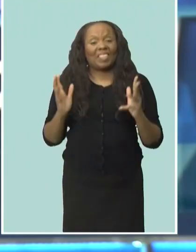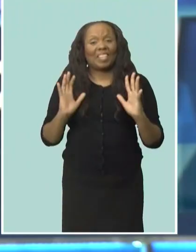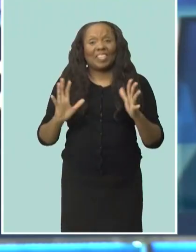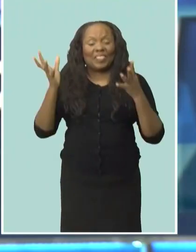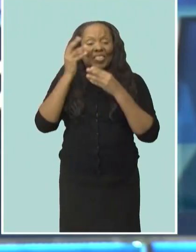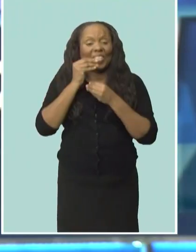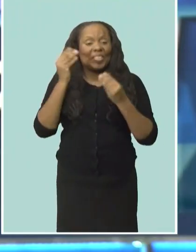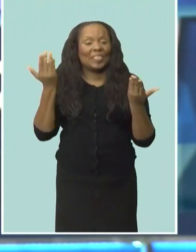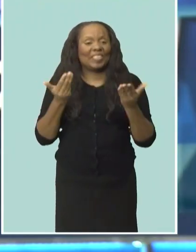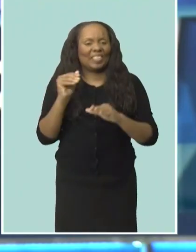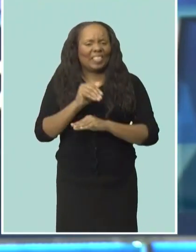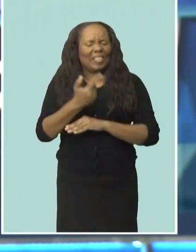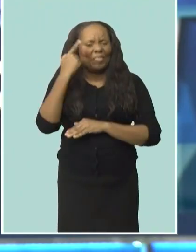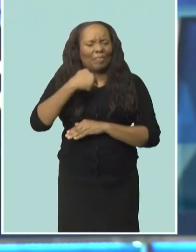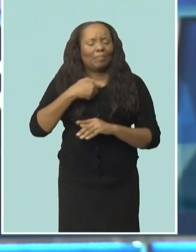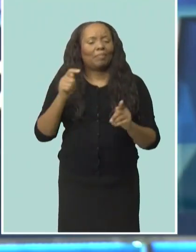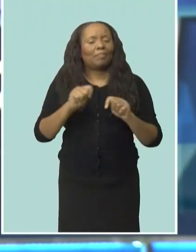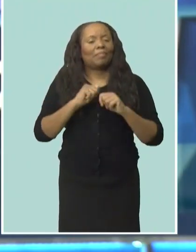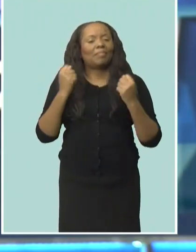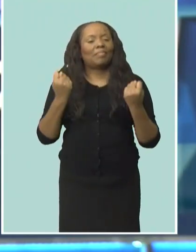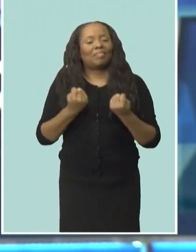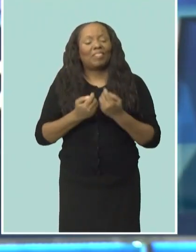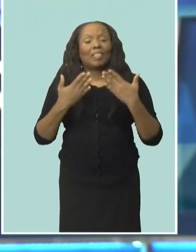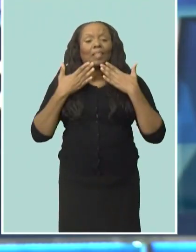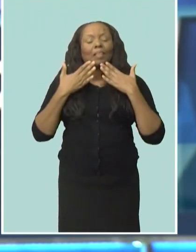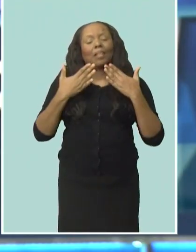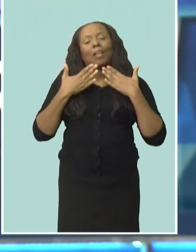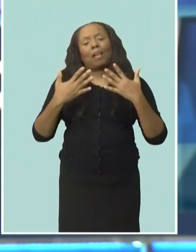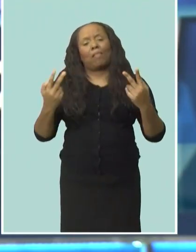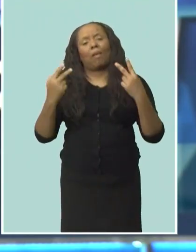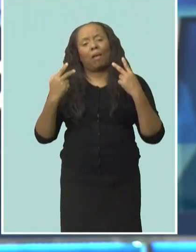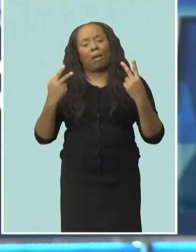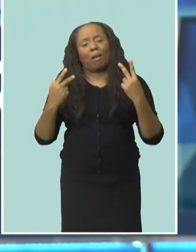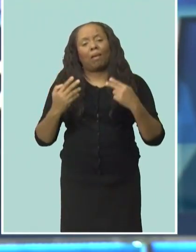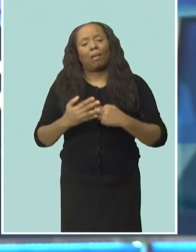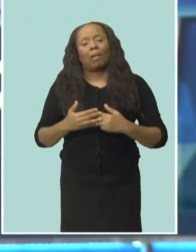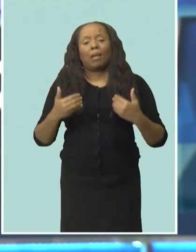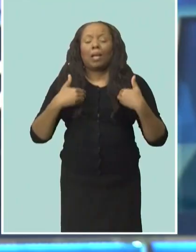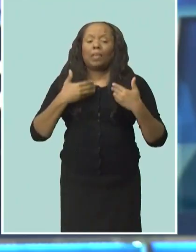news for tonight. On behalf of the entire team, thank you so much for joining us.